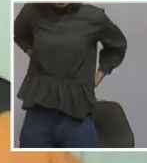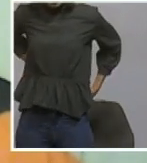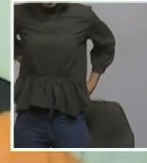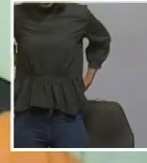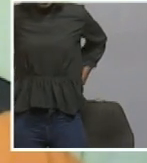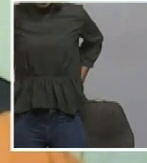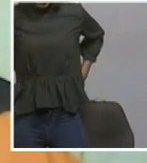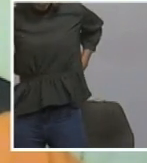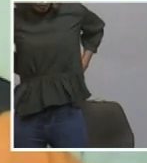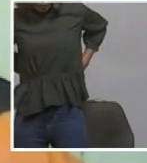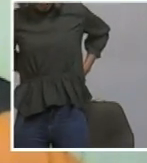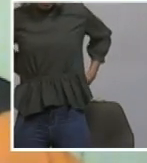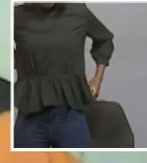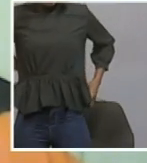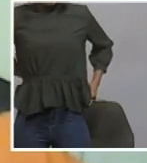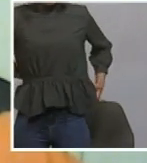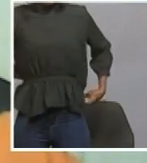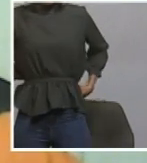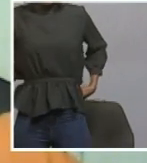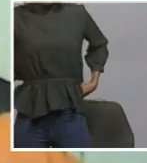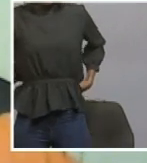with the connectivity.